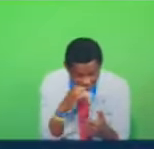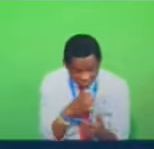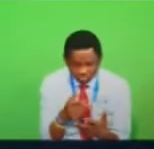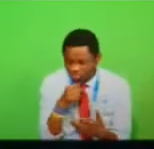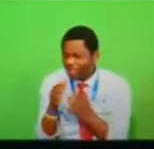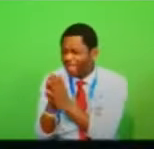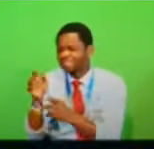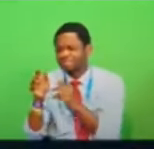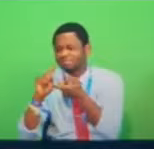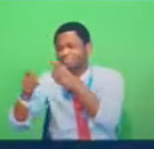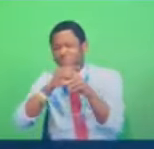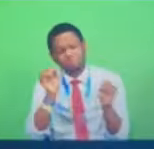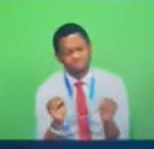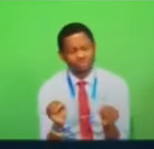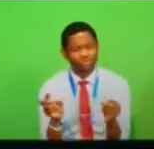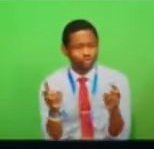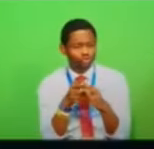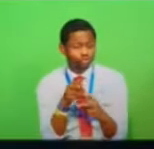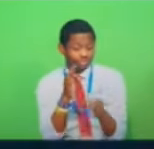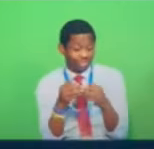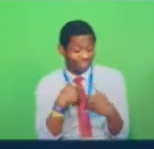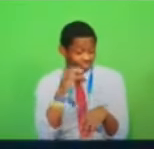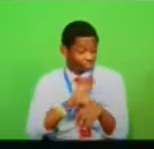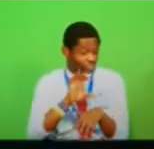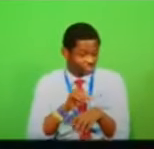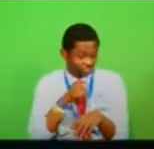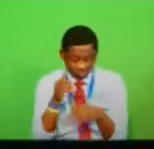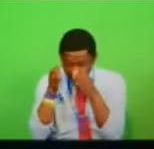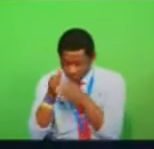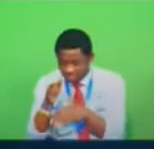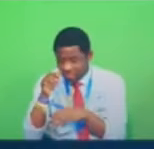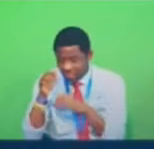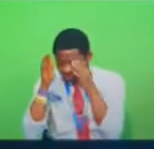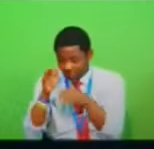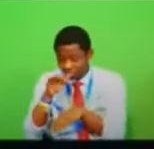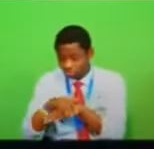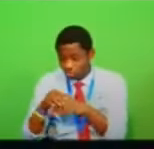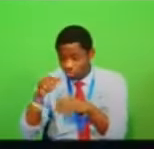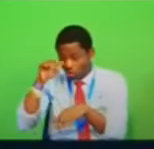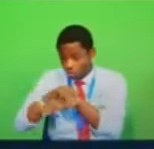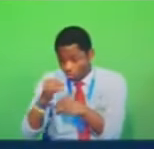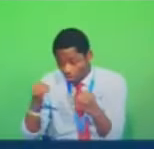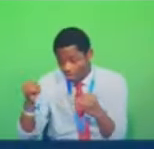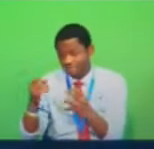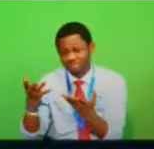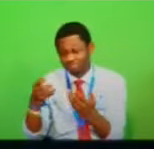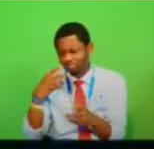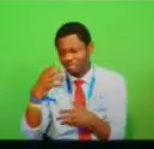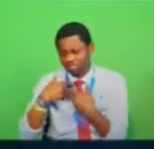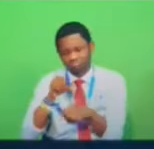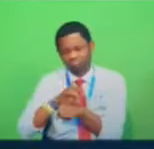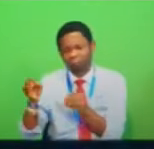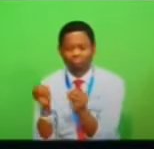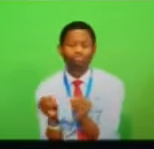think that if we are churches and we don't pay attention to our online presence very well, it is going to affect us